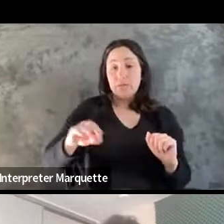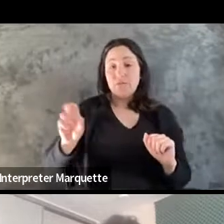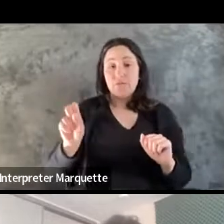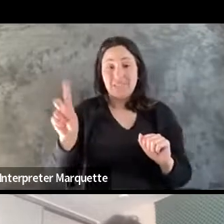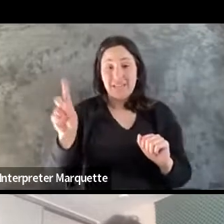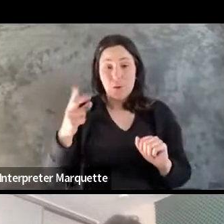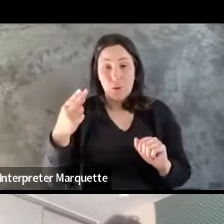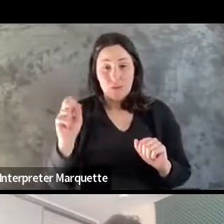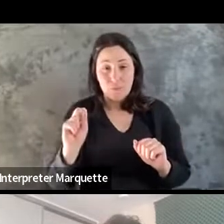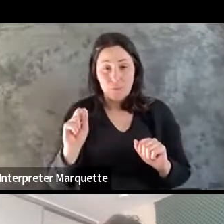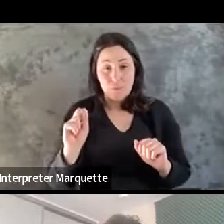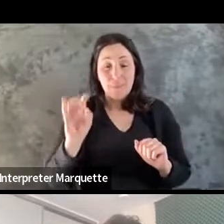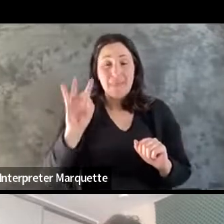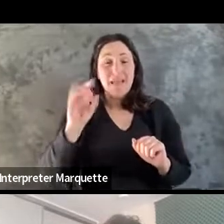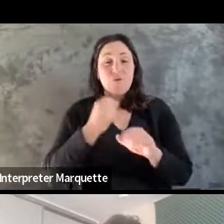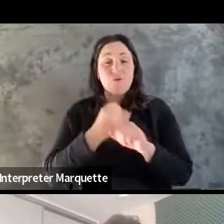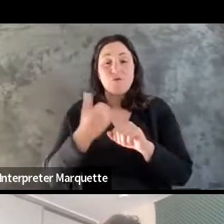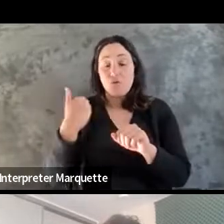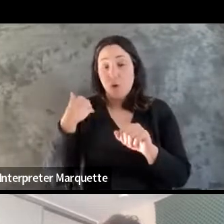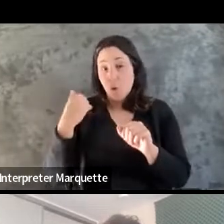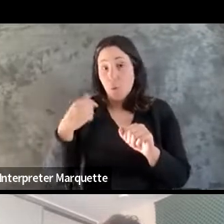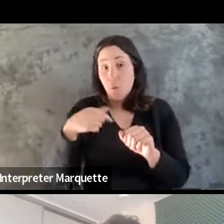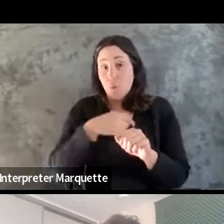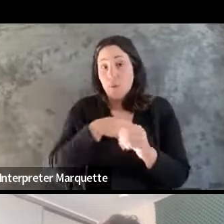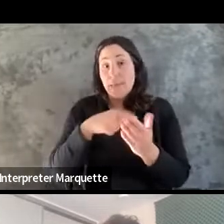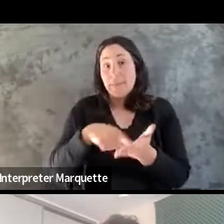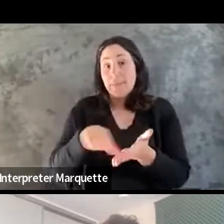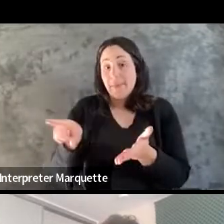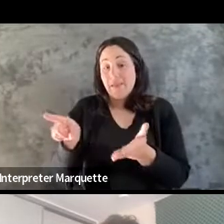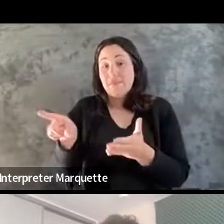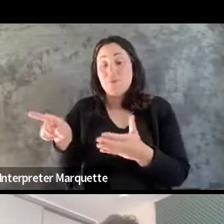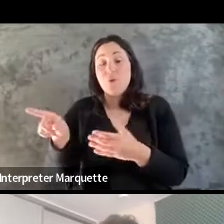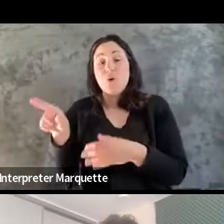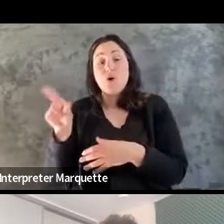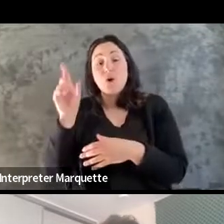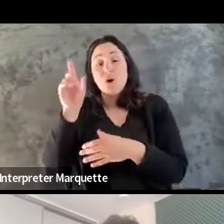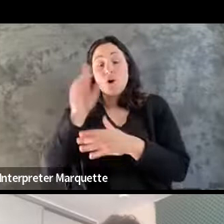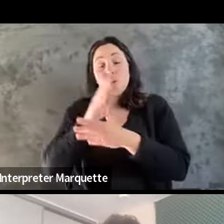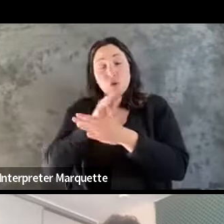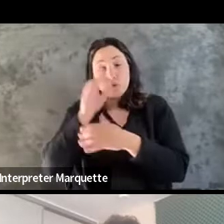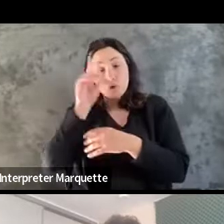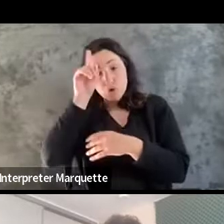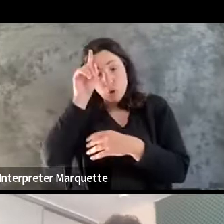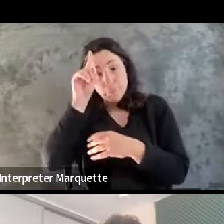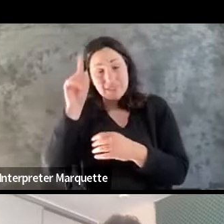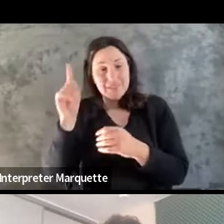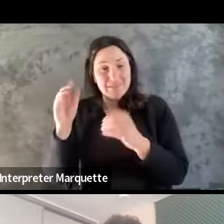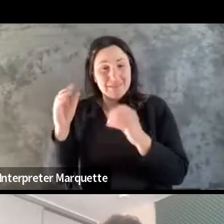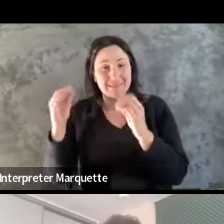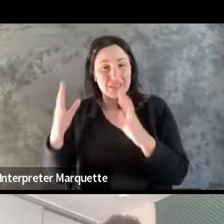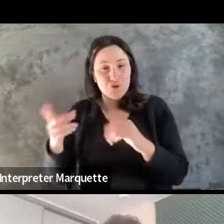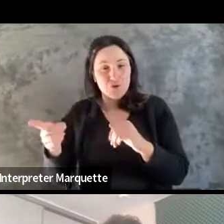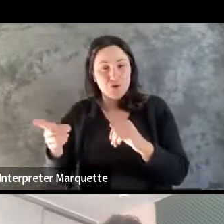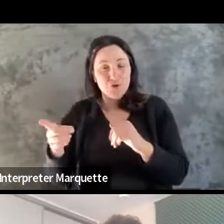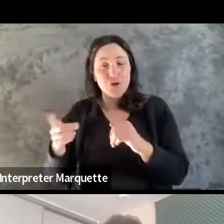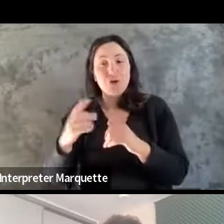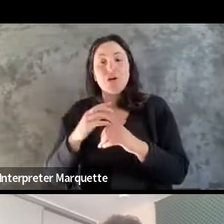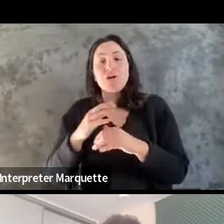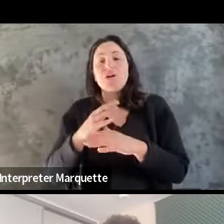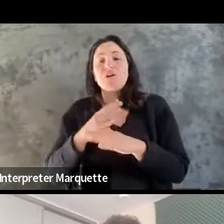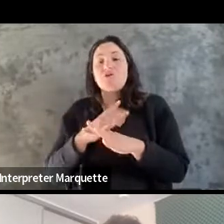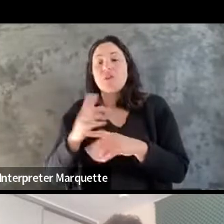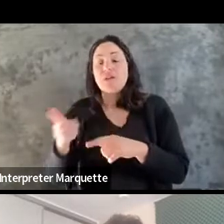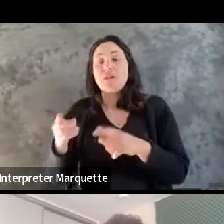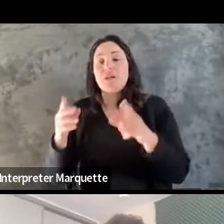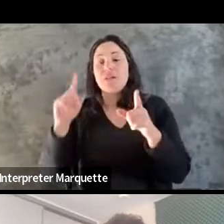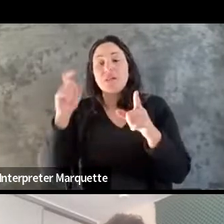About 8 years ago, we started paying for a German teacher at San Diego High School. We paid part of their salary, the German government paid